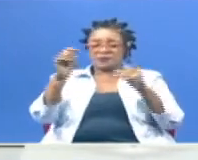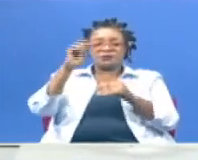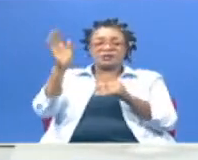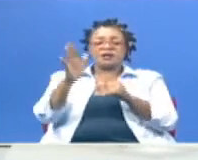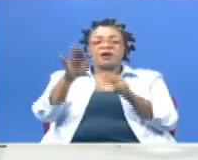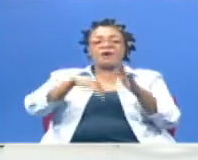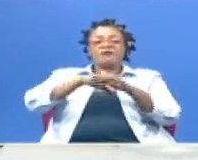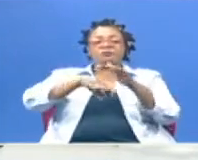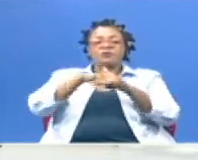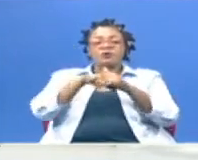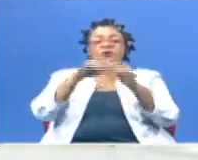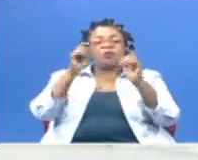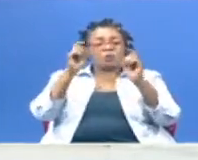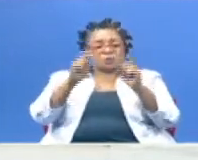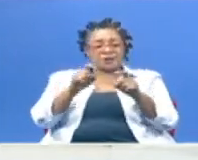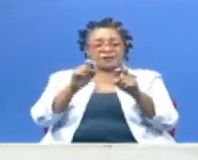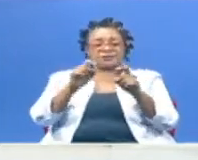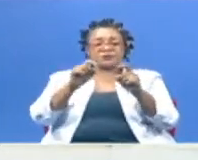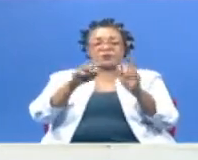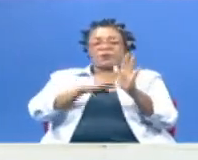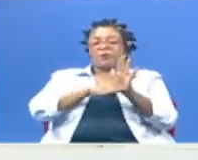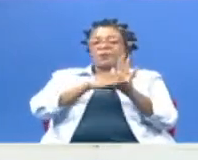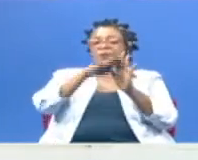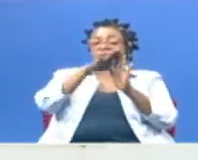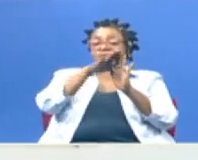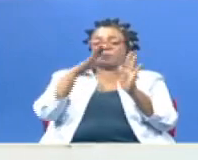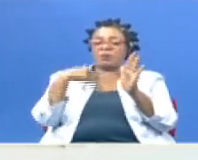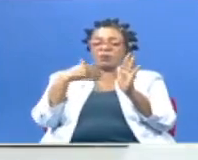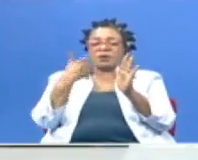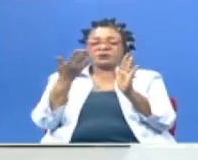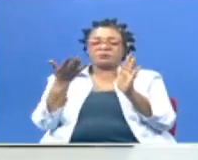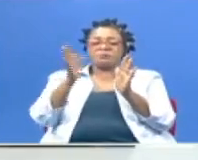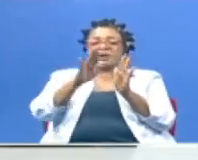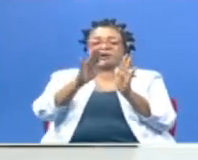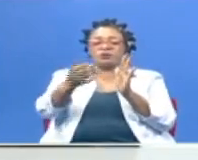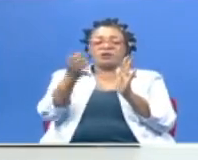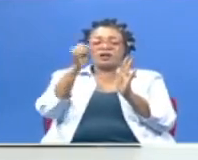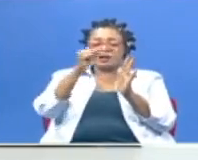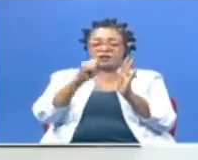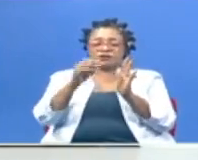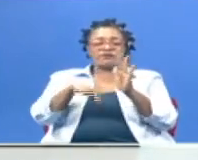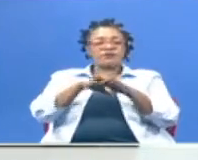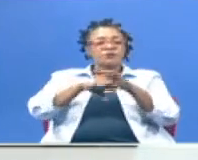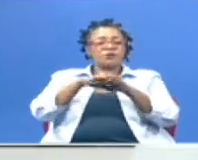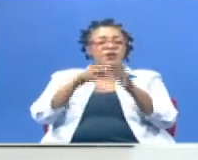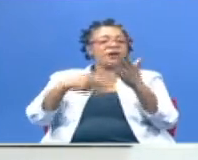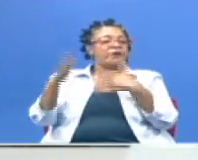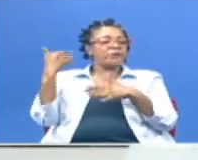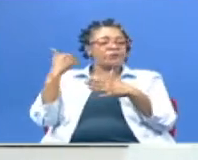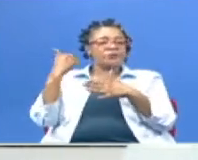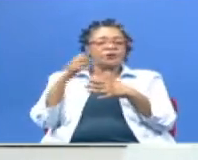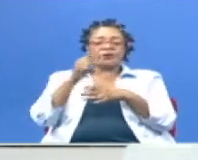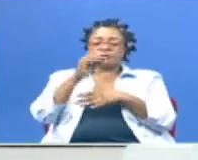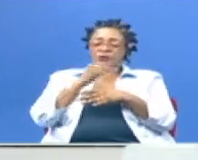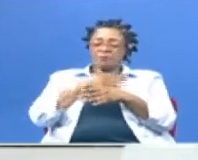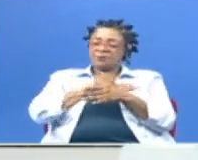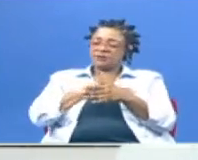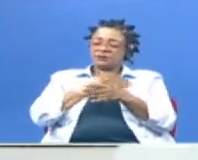football is definitely going to be on the rise. We want to get back to the golden age of Kenyan football. So get back to